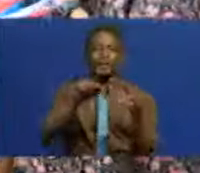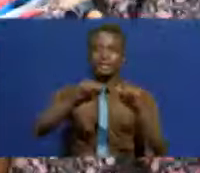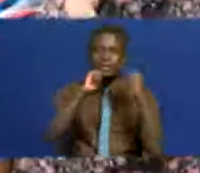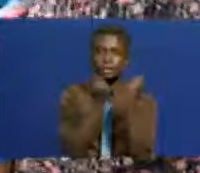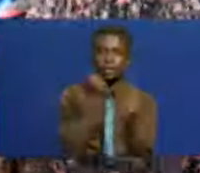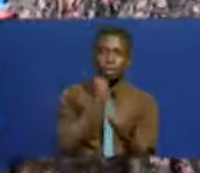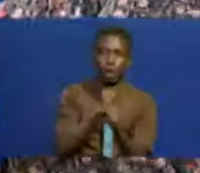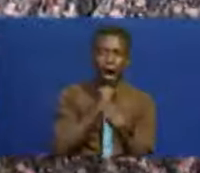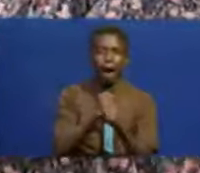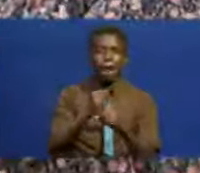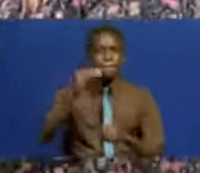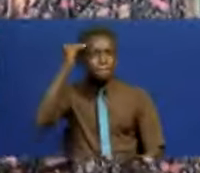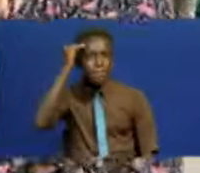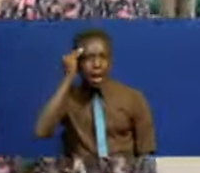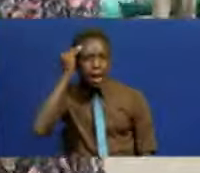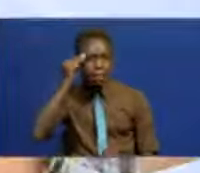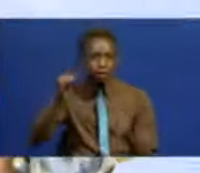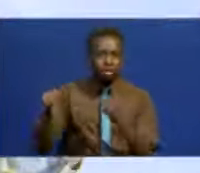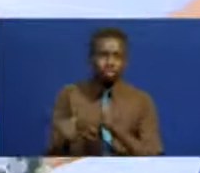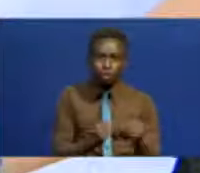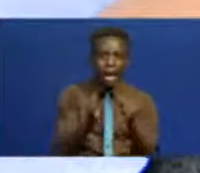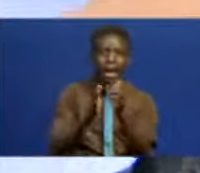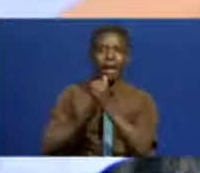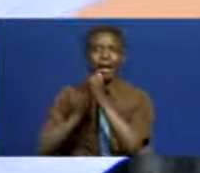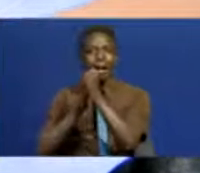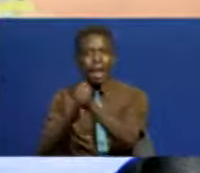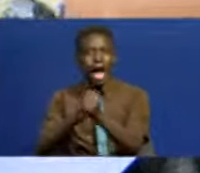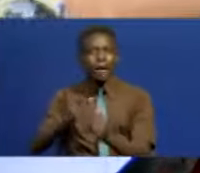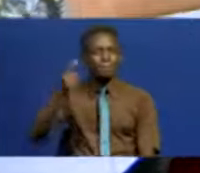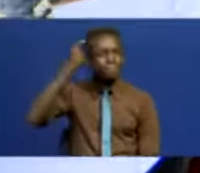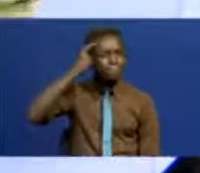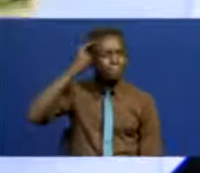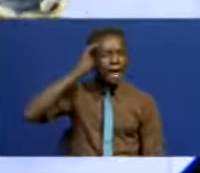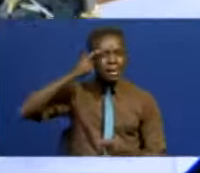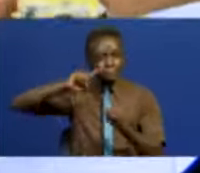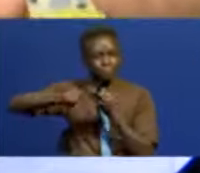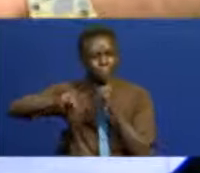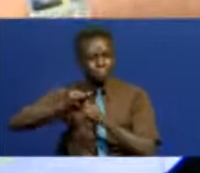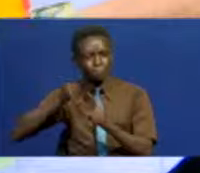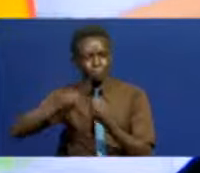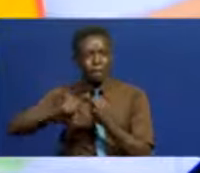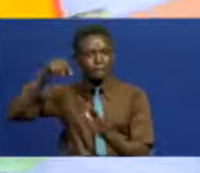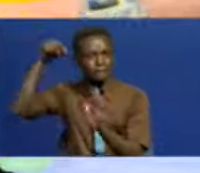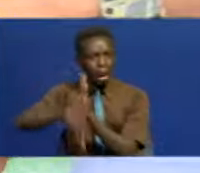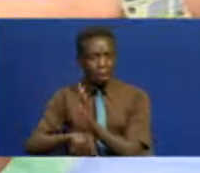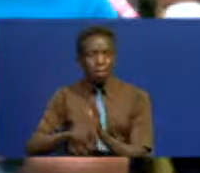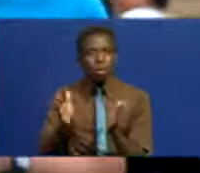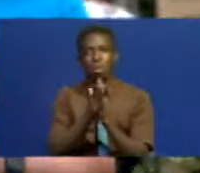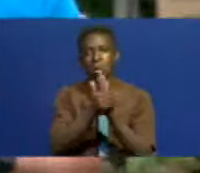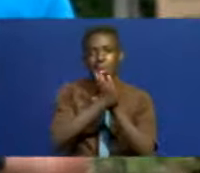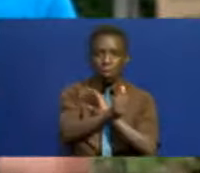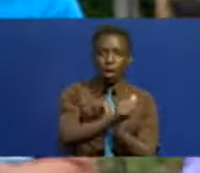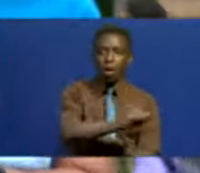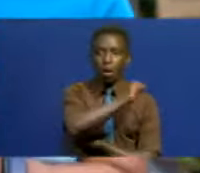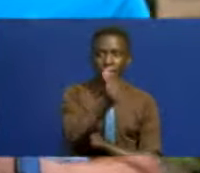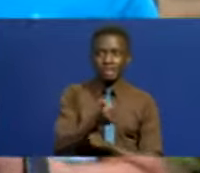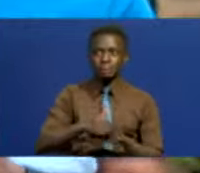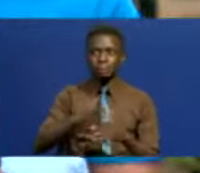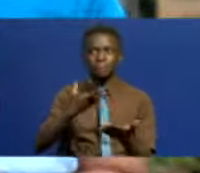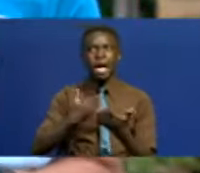strategy, leadership, critical thinking, among other skills. For some indoor activities where we learnt